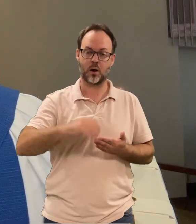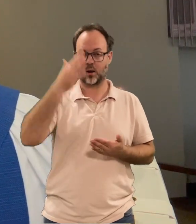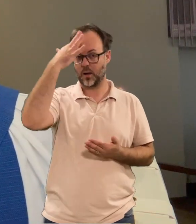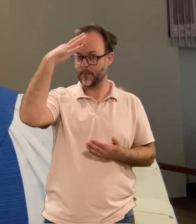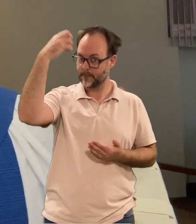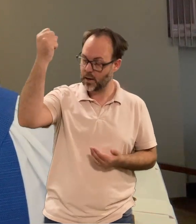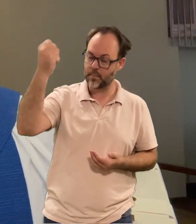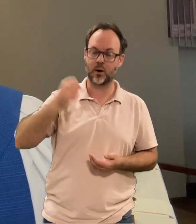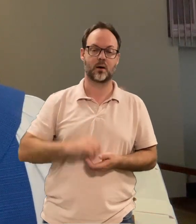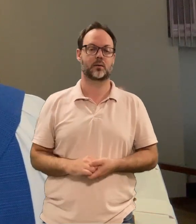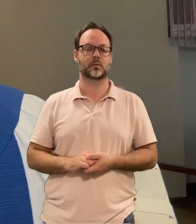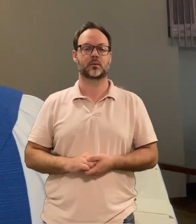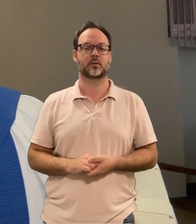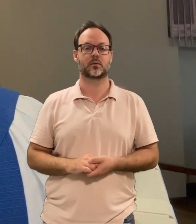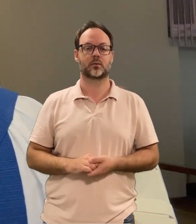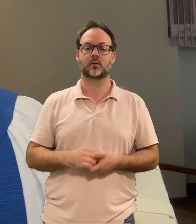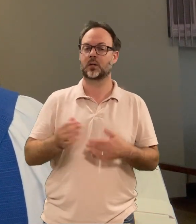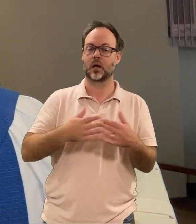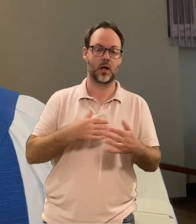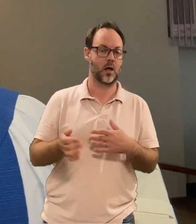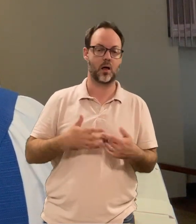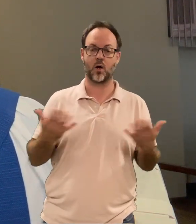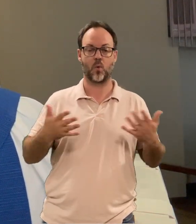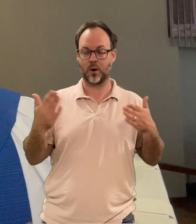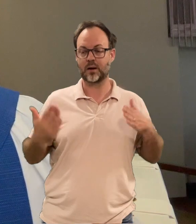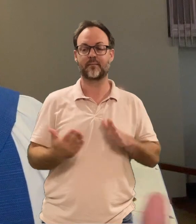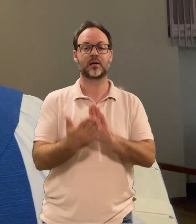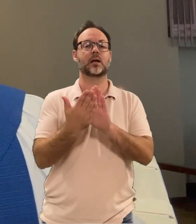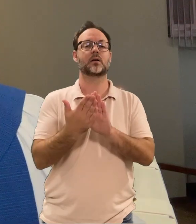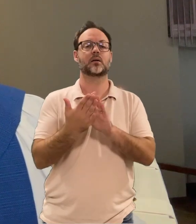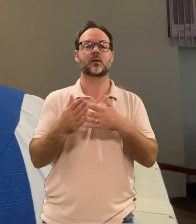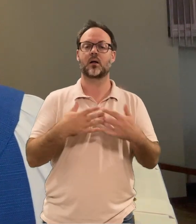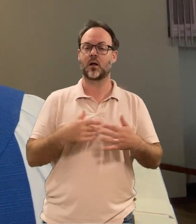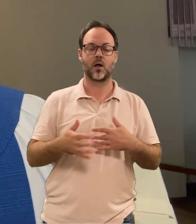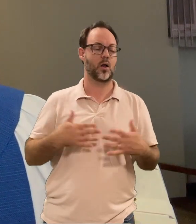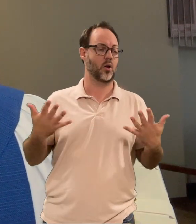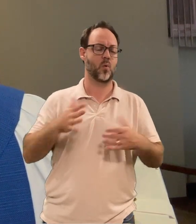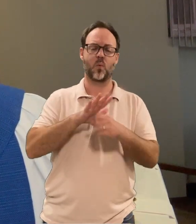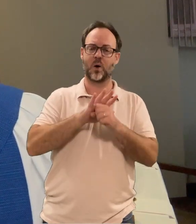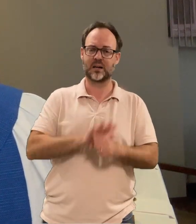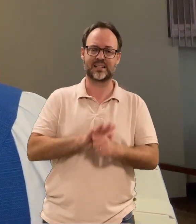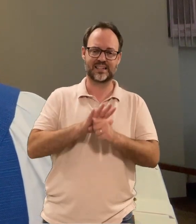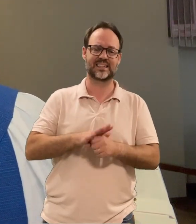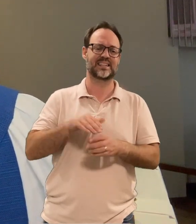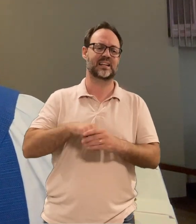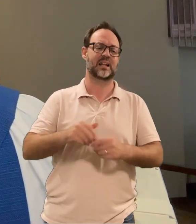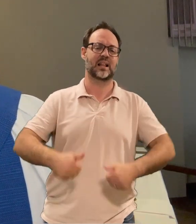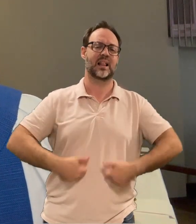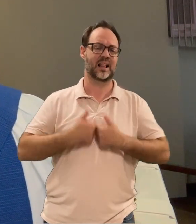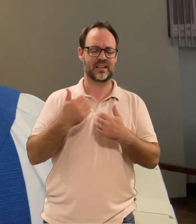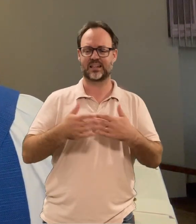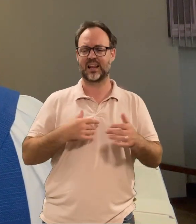you write them down, you memorize them, so that no matter what you're facing, no matter what the